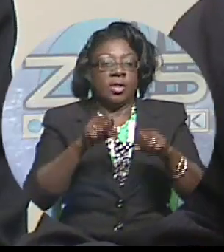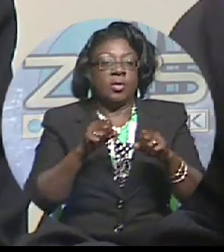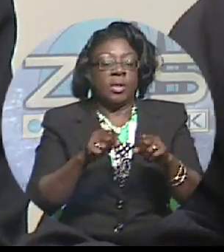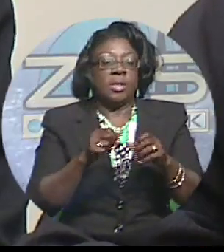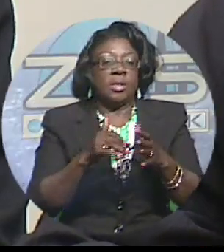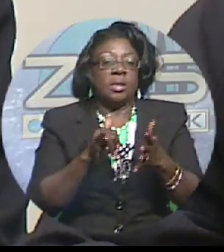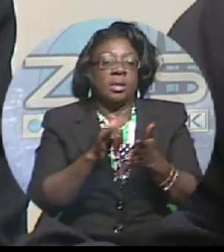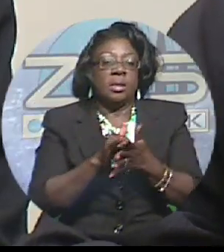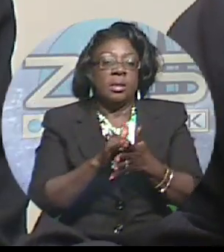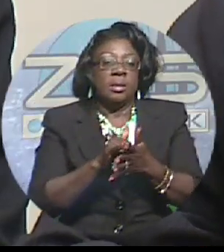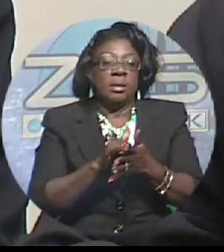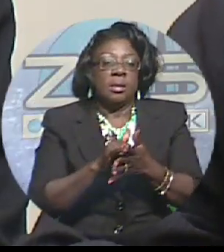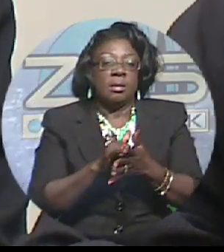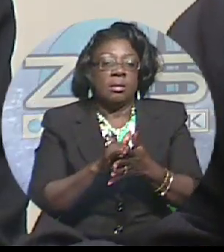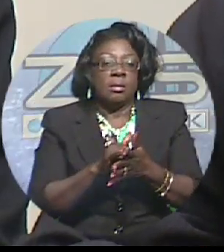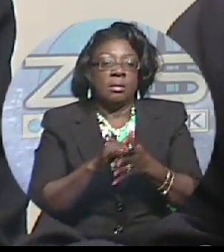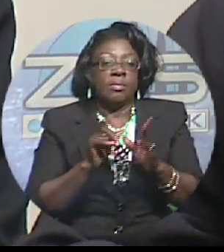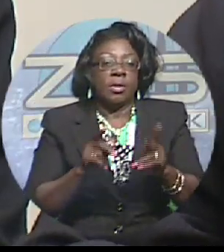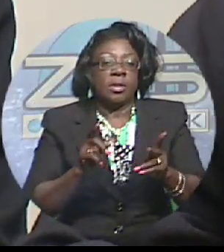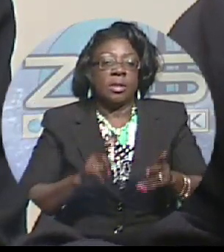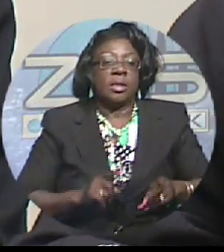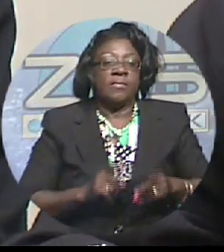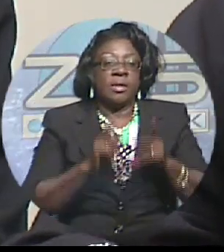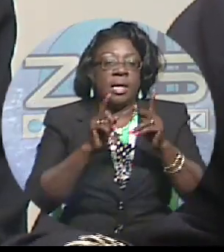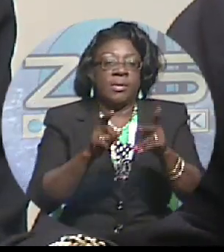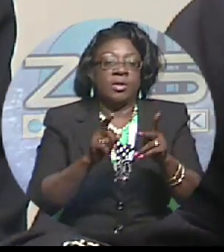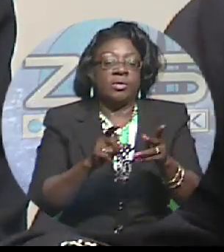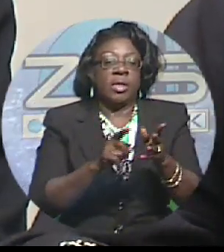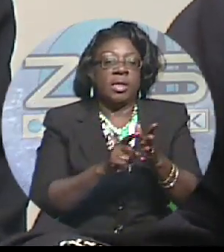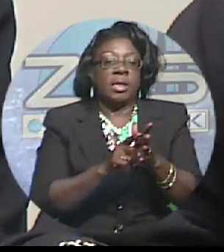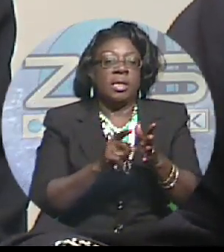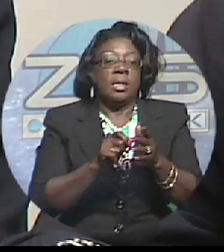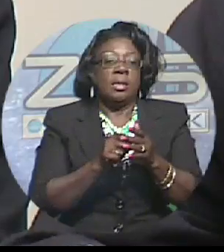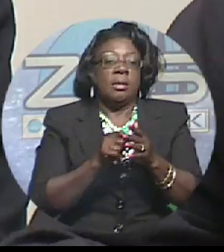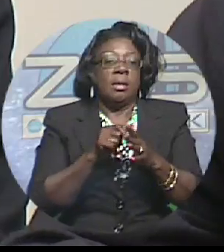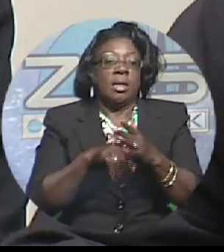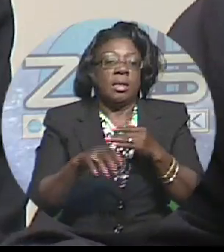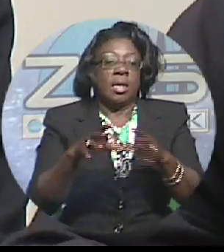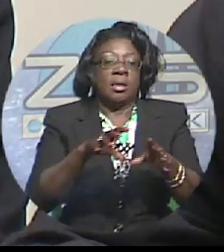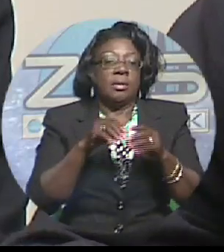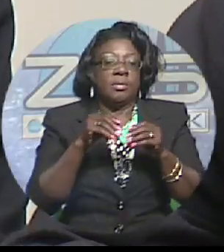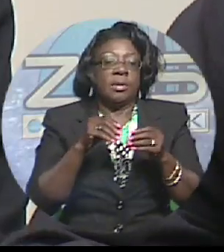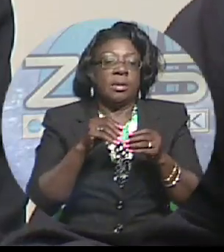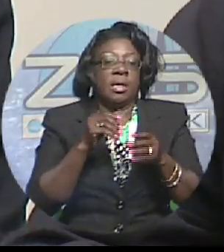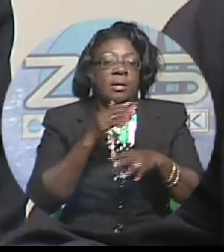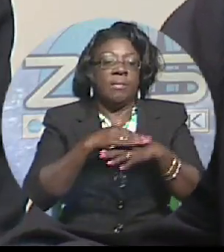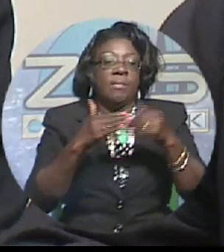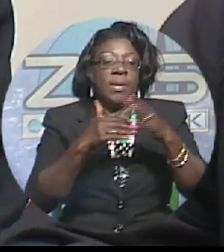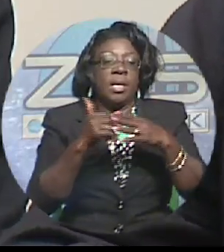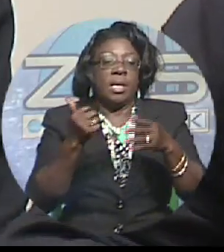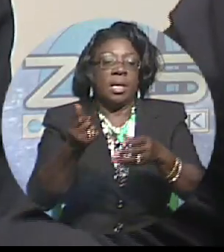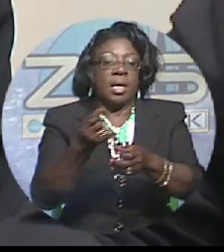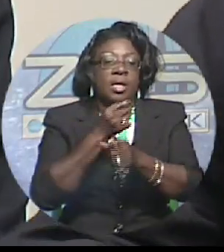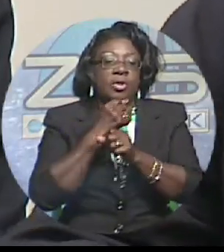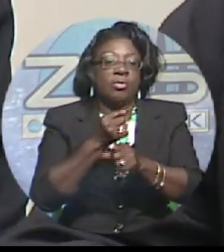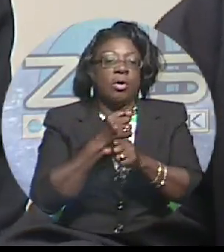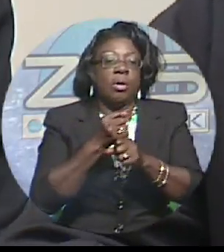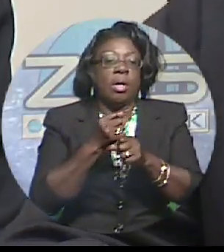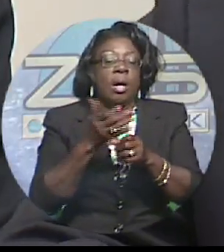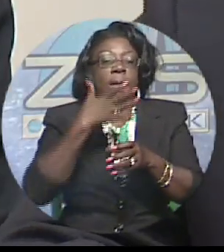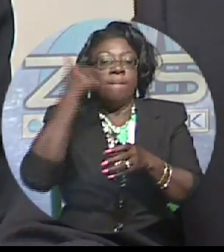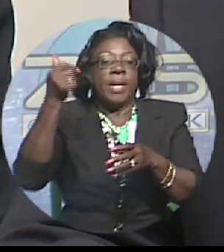and interests these persons have demonstrated in desiring to participate in building a stronger, better healthcare